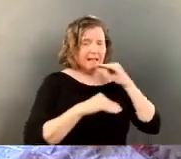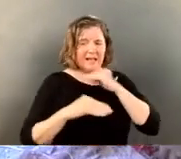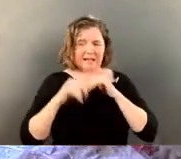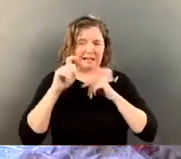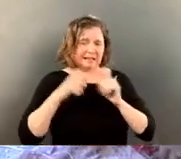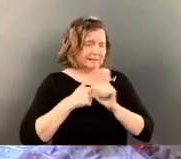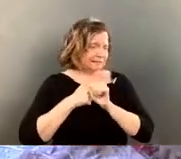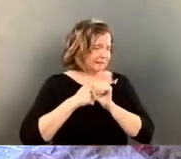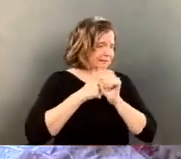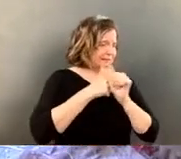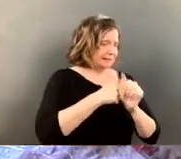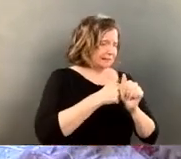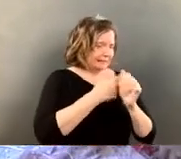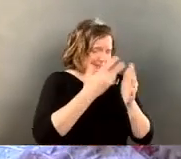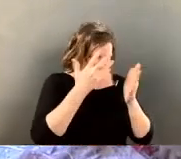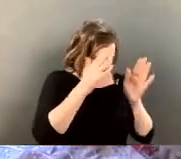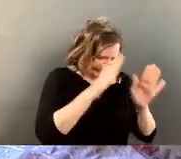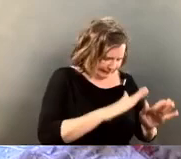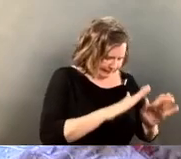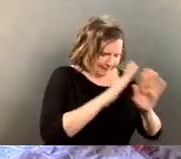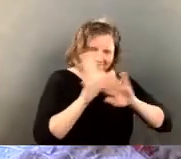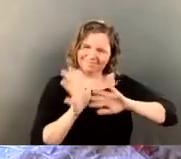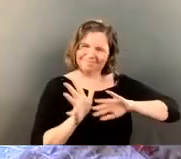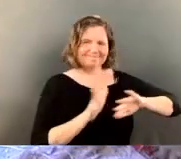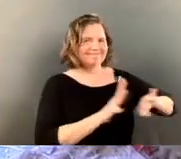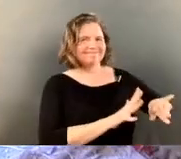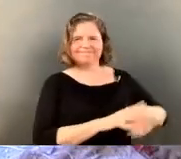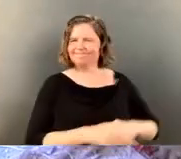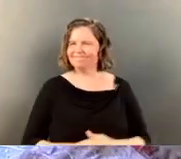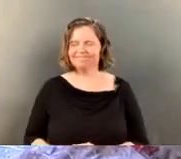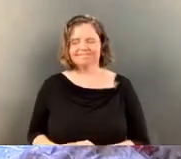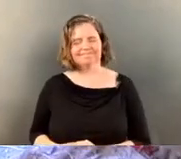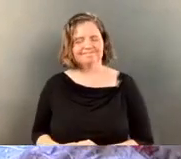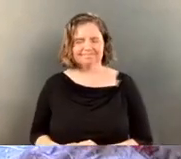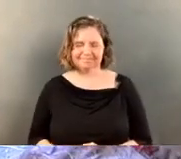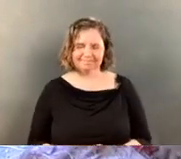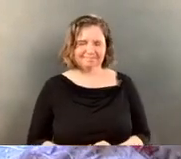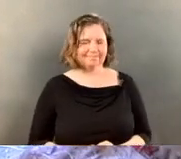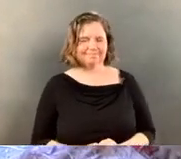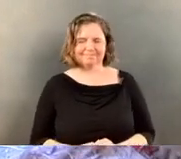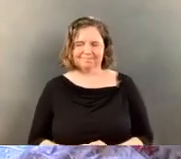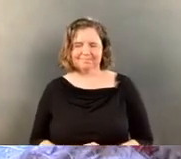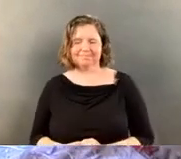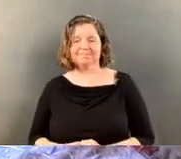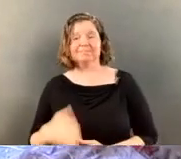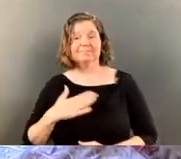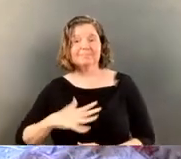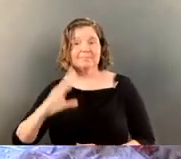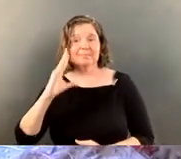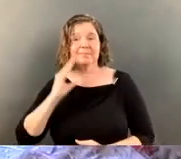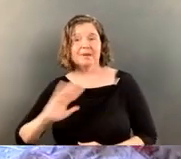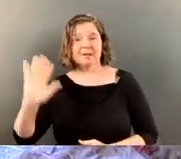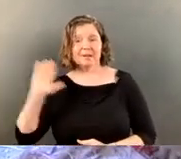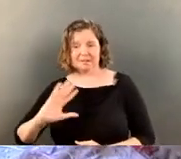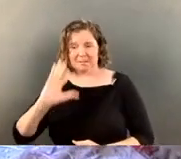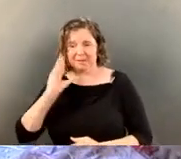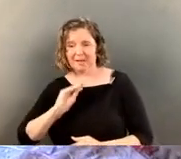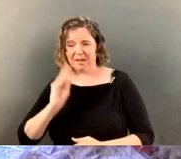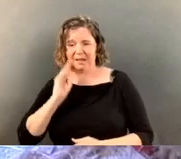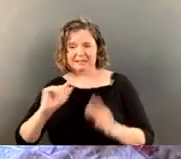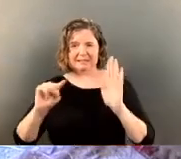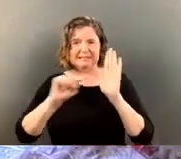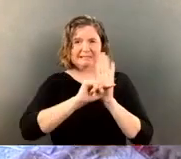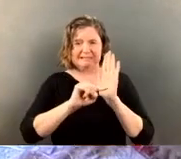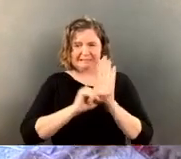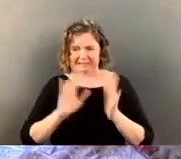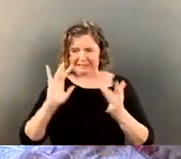I am not a captive to the lies. I'm not afraid. I'm not afraid